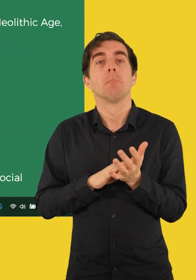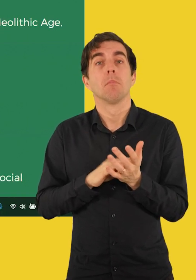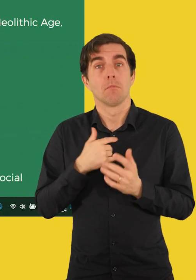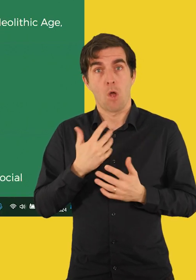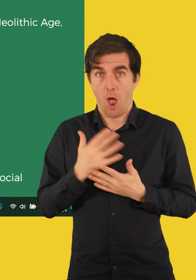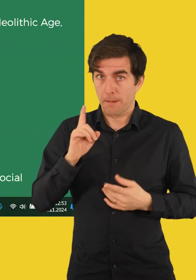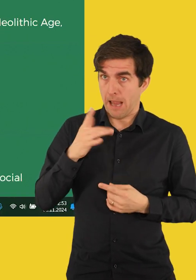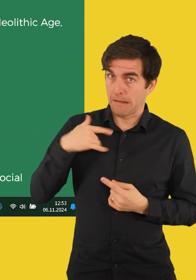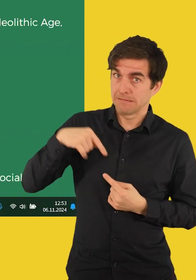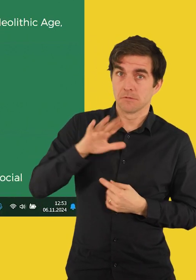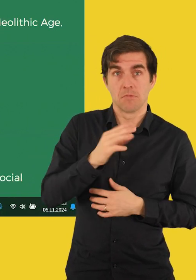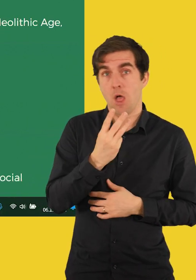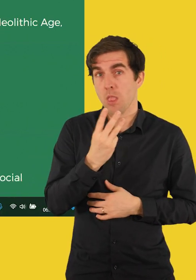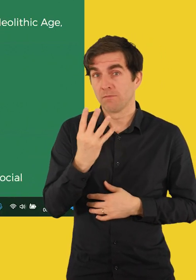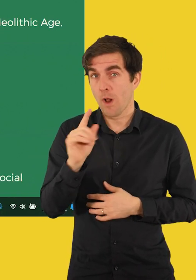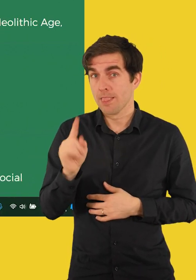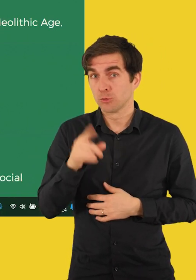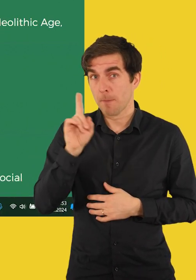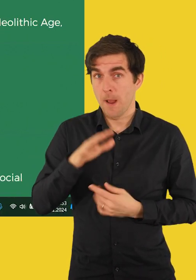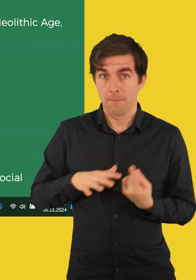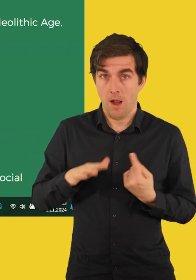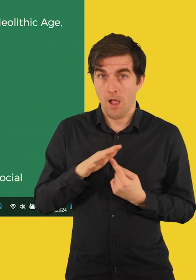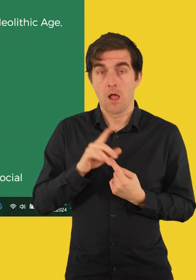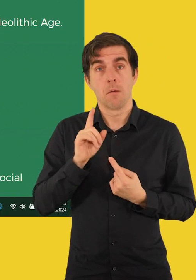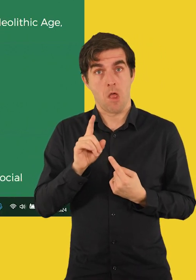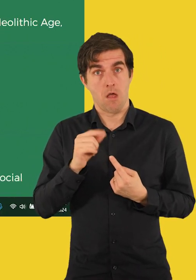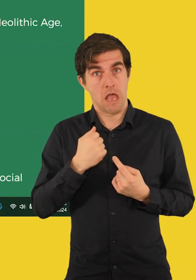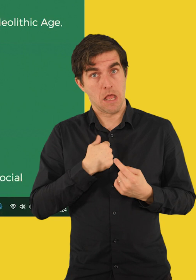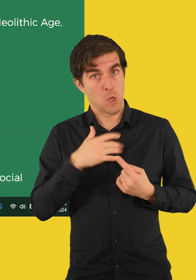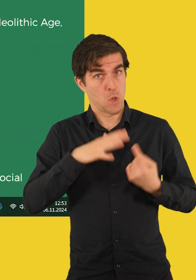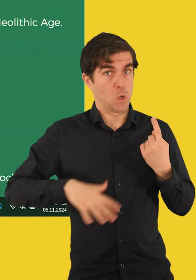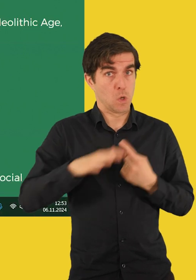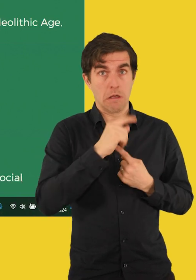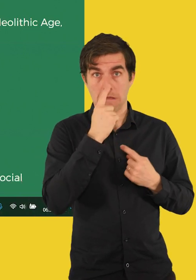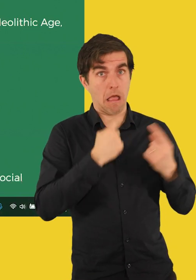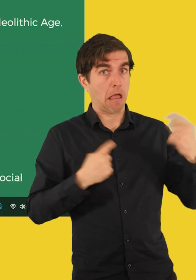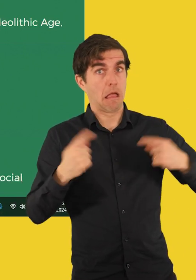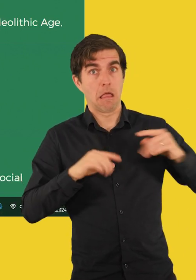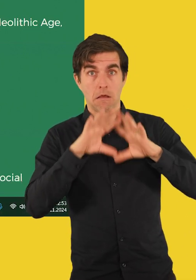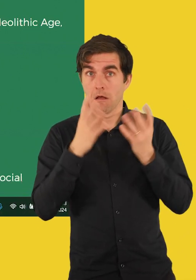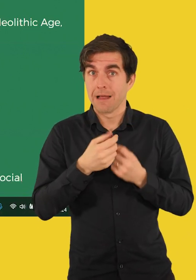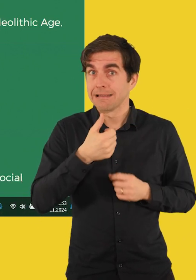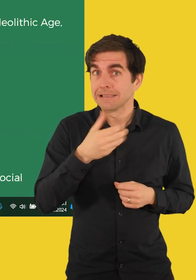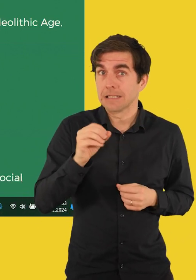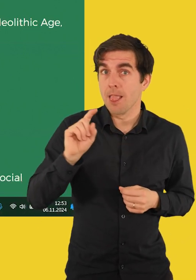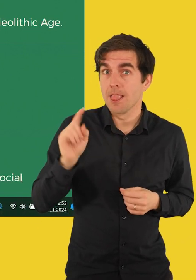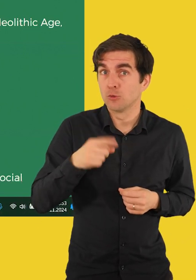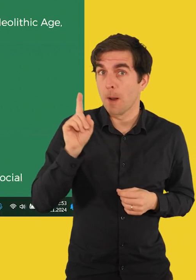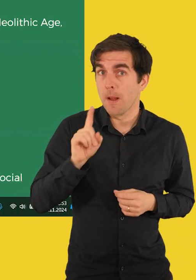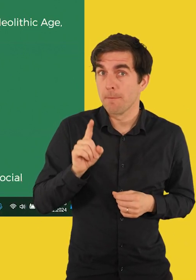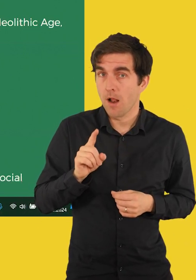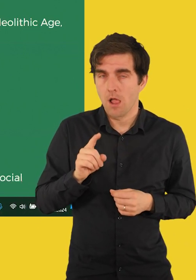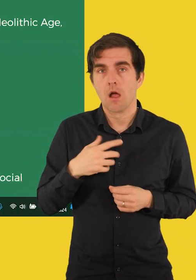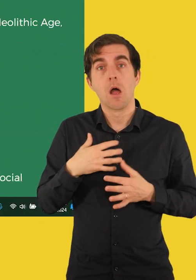So that means we are around 34,000 inhabitants, but our infrastructure can hold up to 60,000